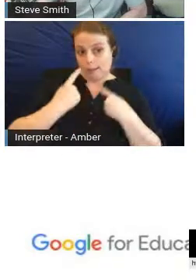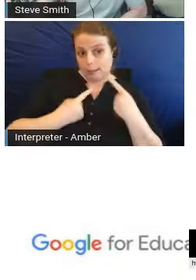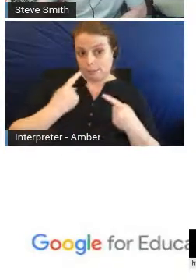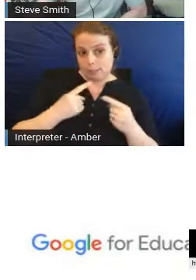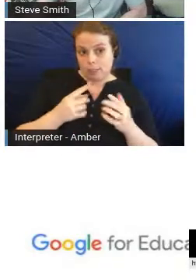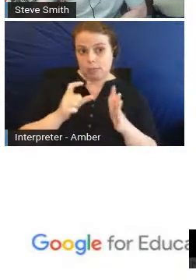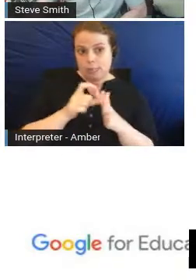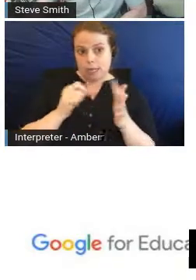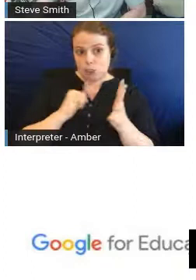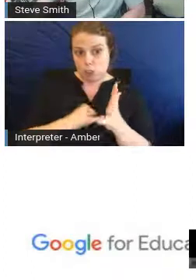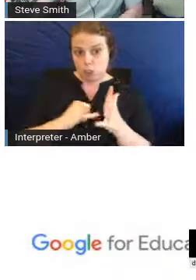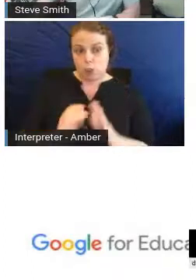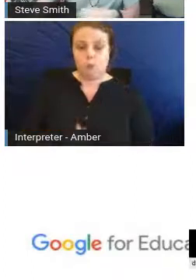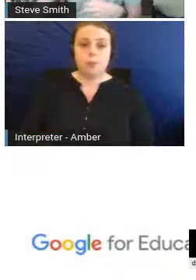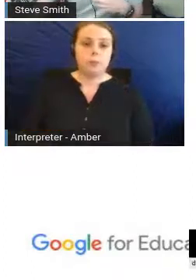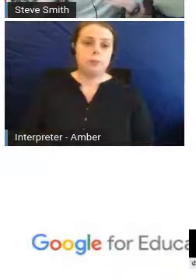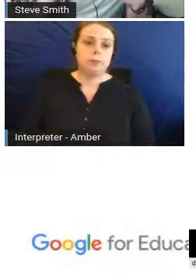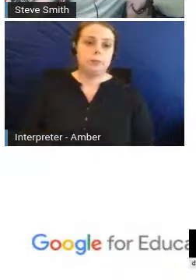on this page.